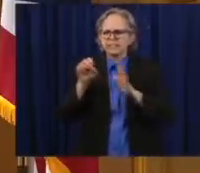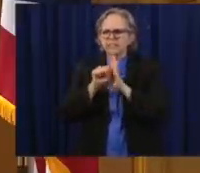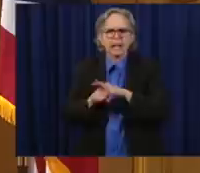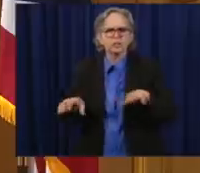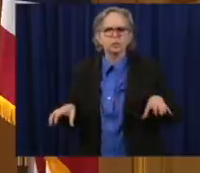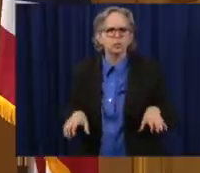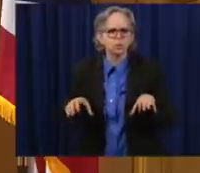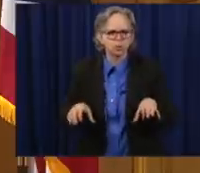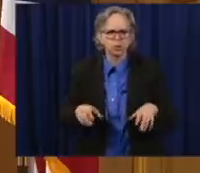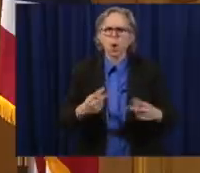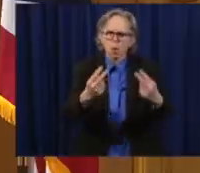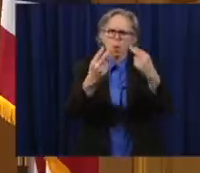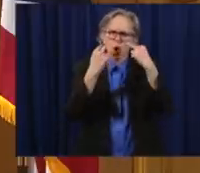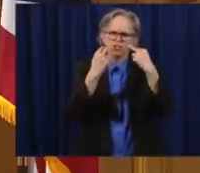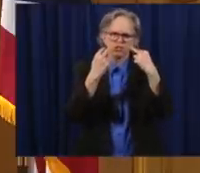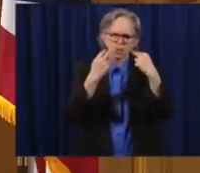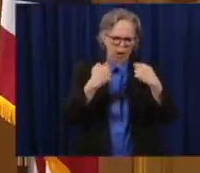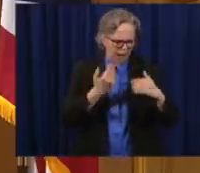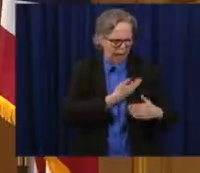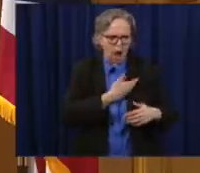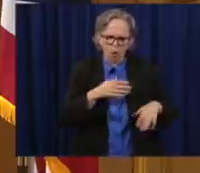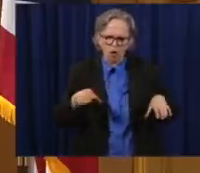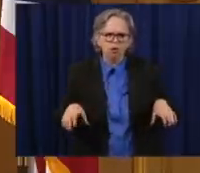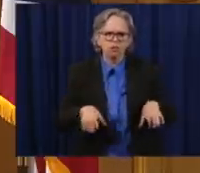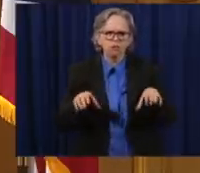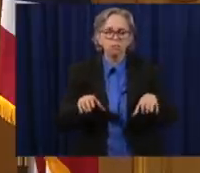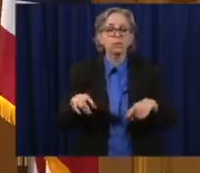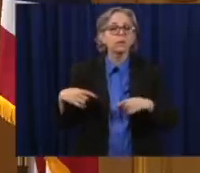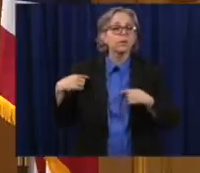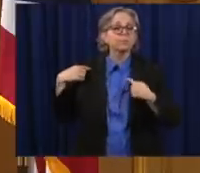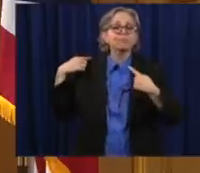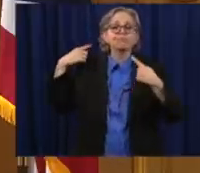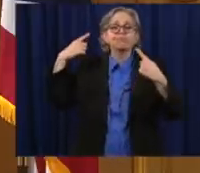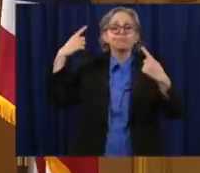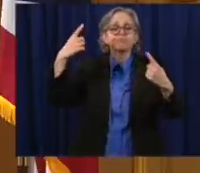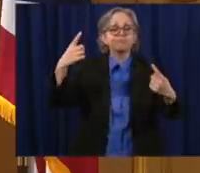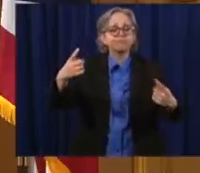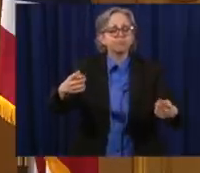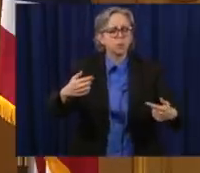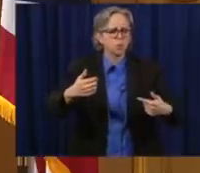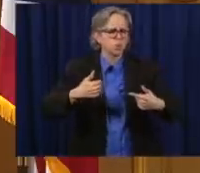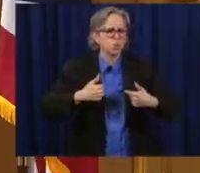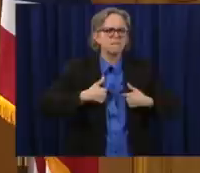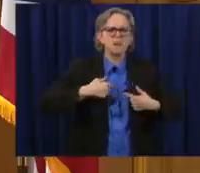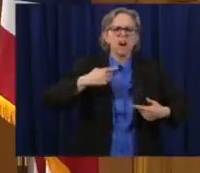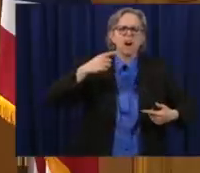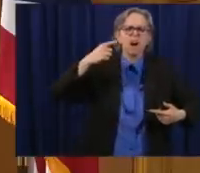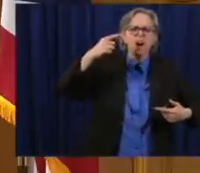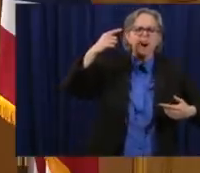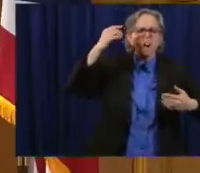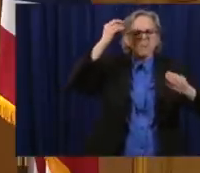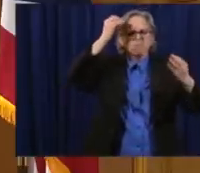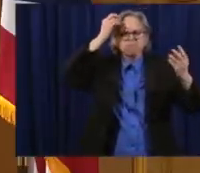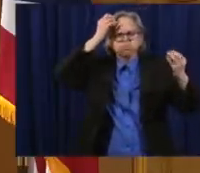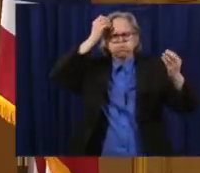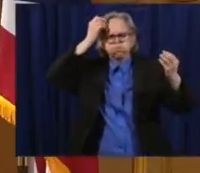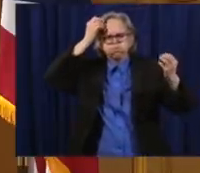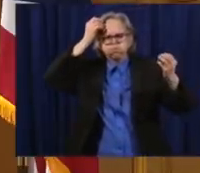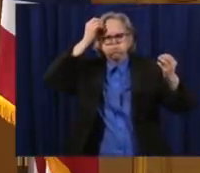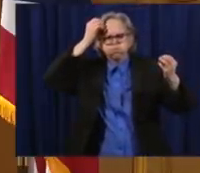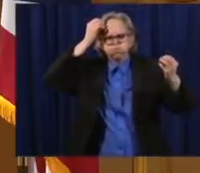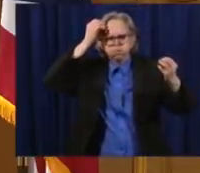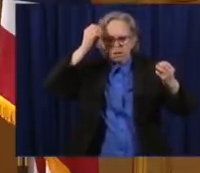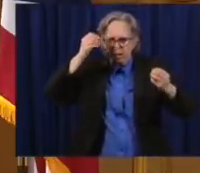been, throughout this, we have been exceedingly mindful of human life and protecting the people of the state